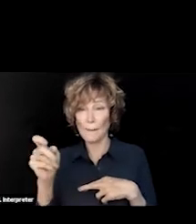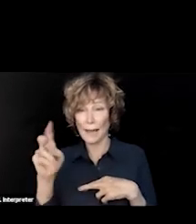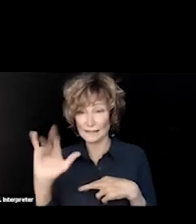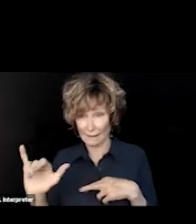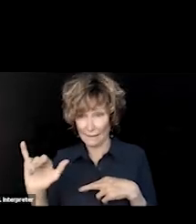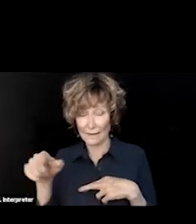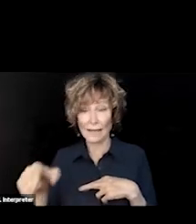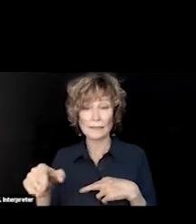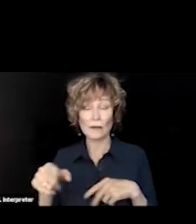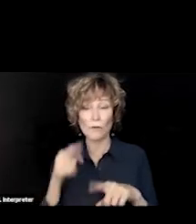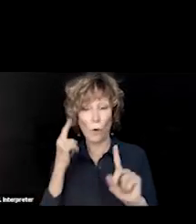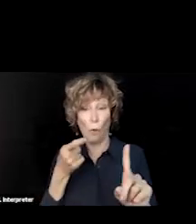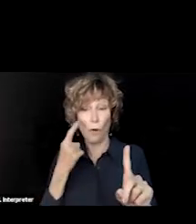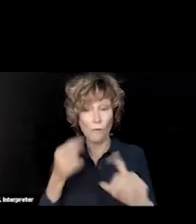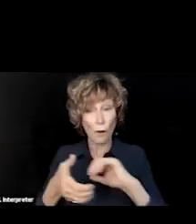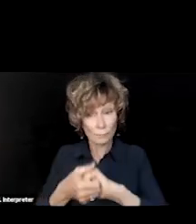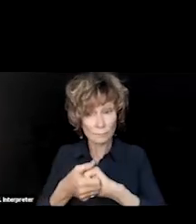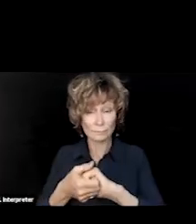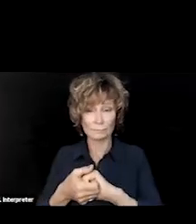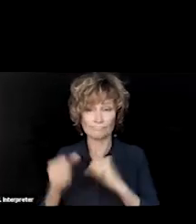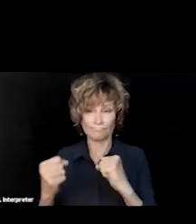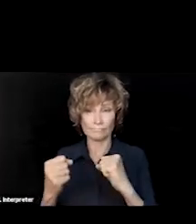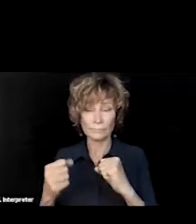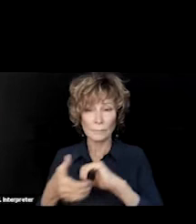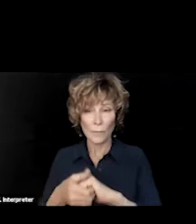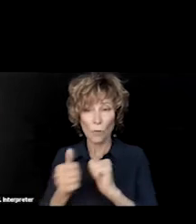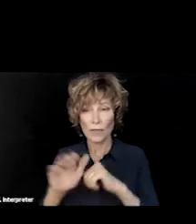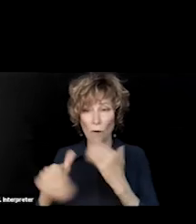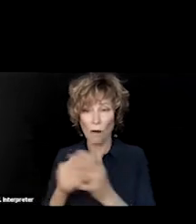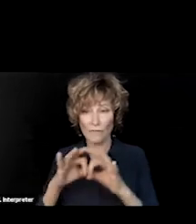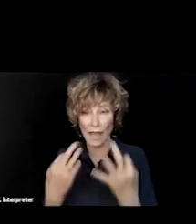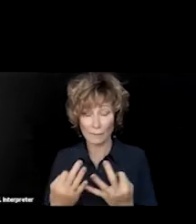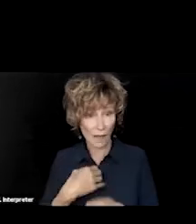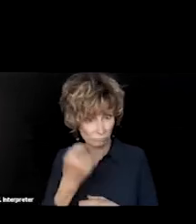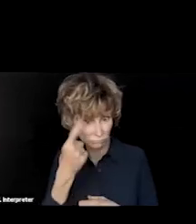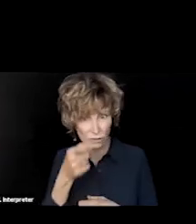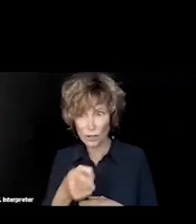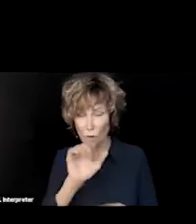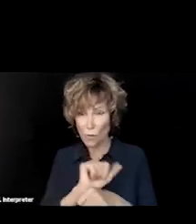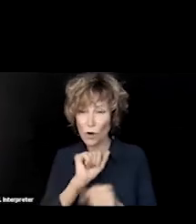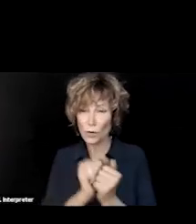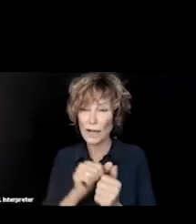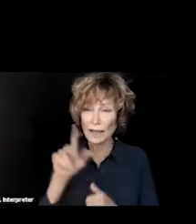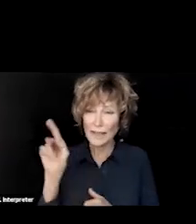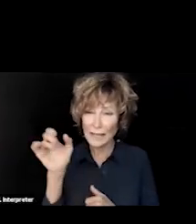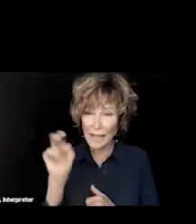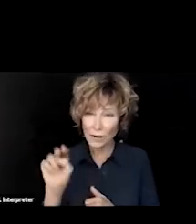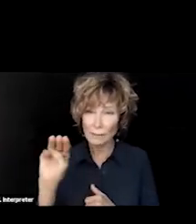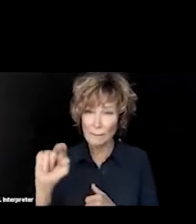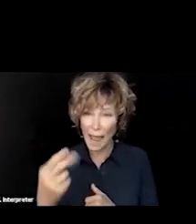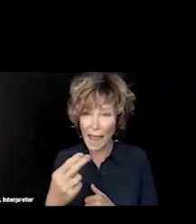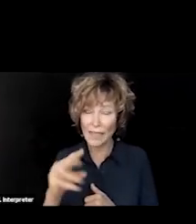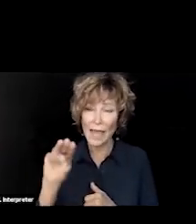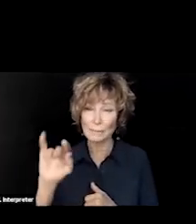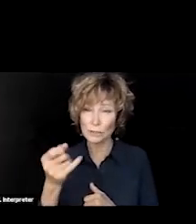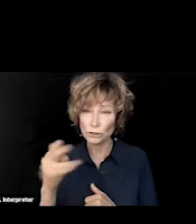building partnerships for all families. I understand some of you have worked directly with Karen Mapp and Michelle Brooks on establishing some